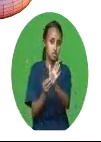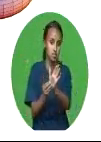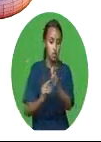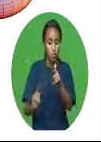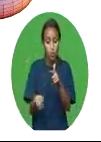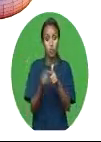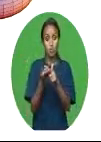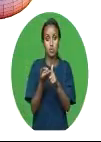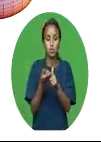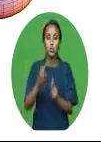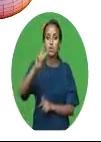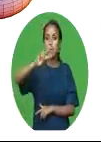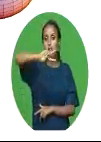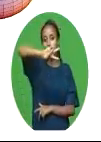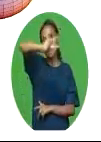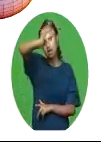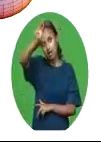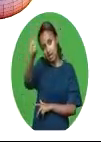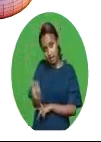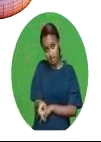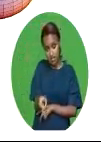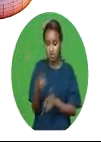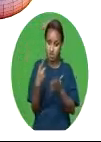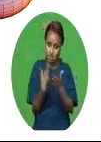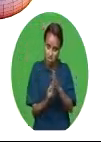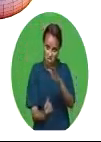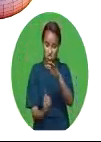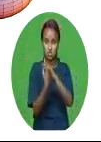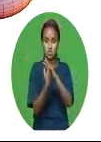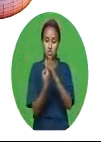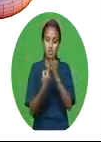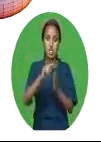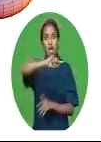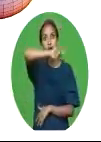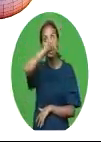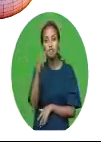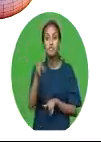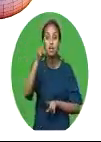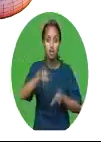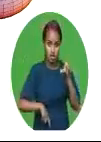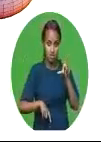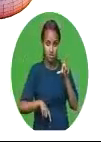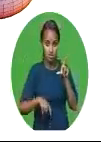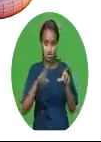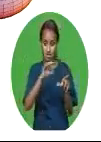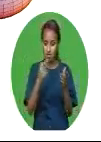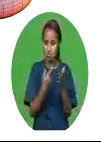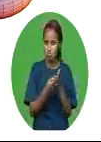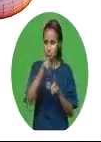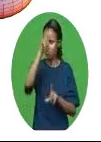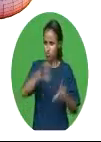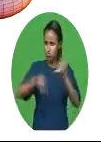is double curved surface. It's generated by a curved line and thus has no straight